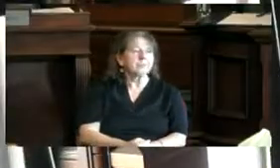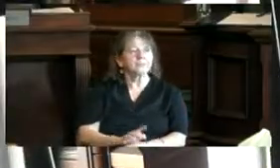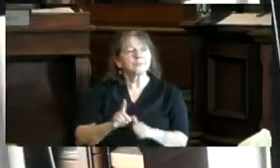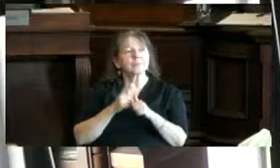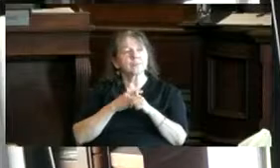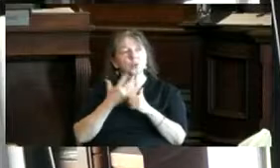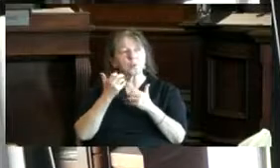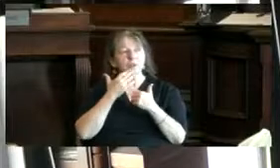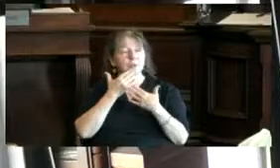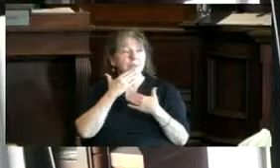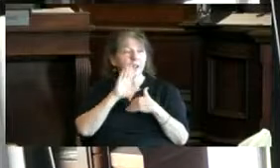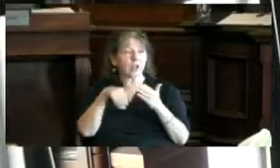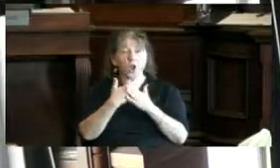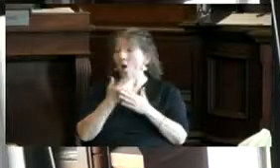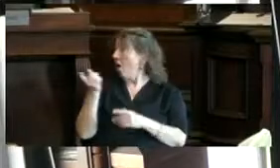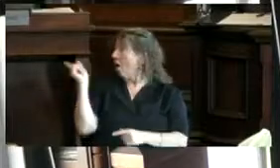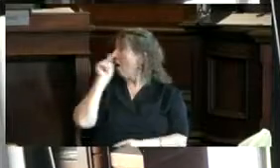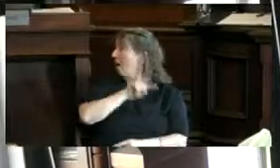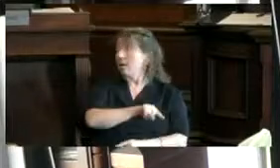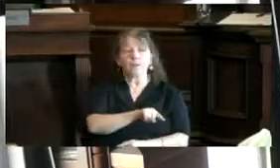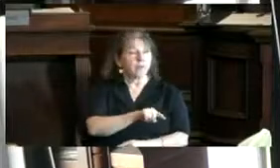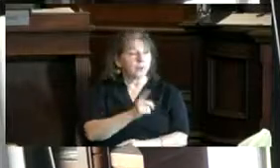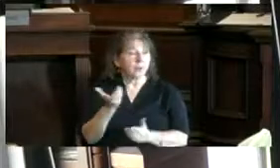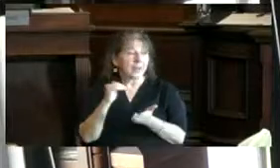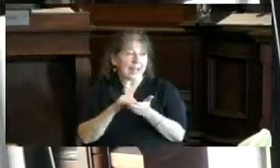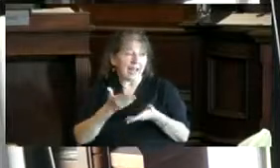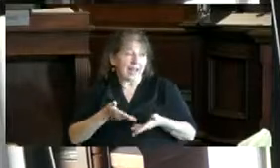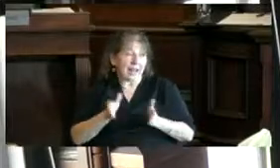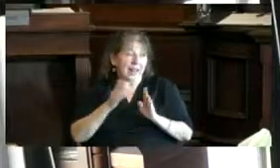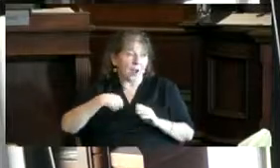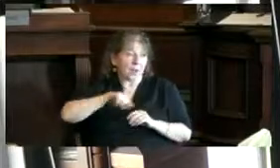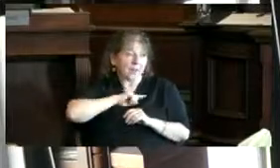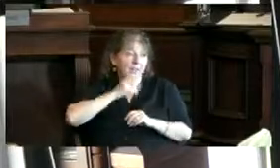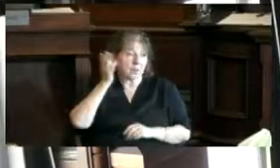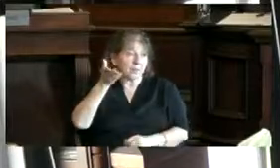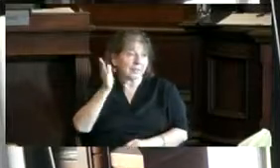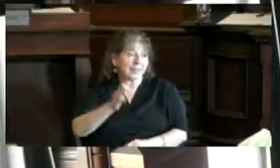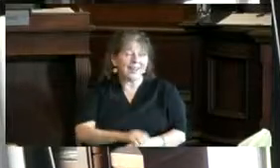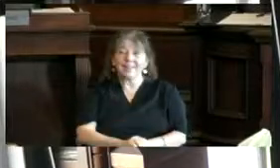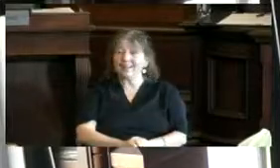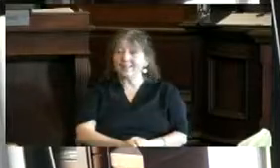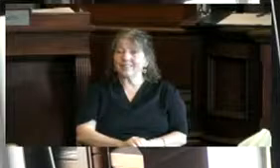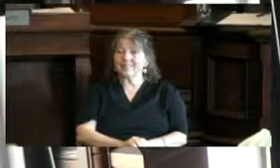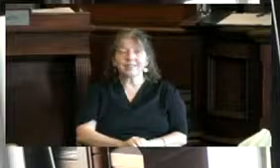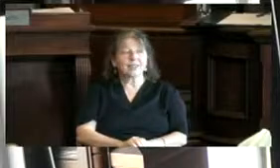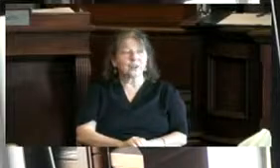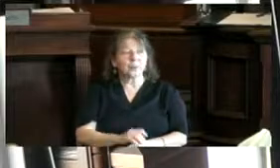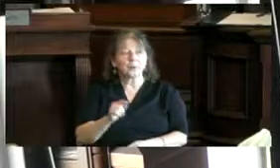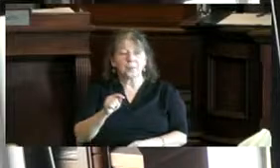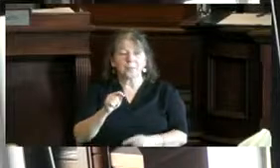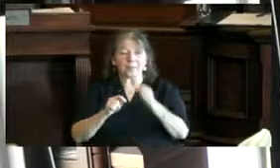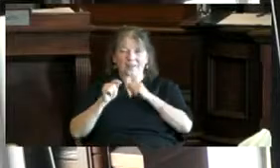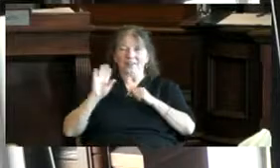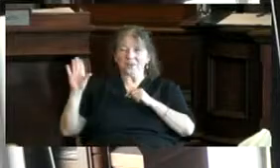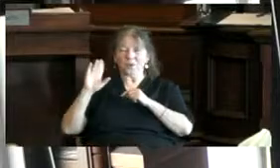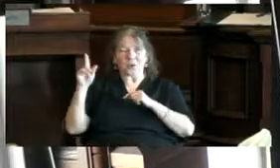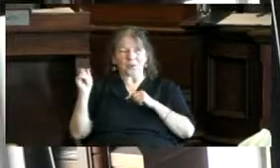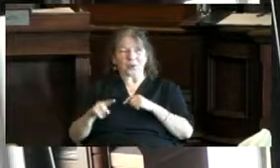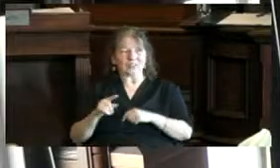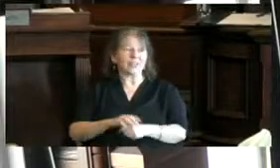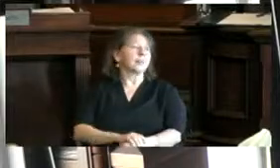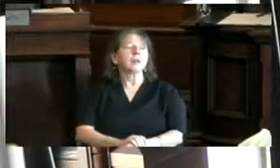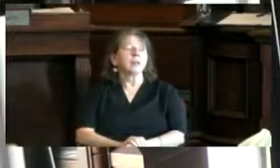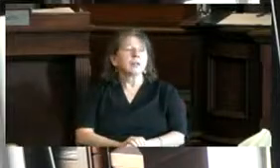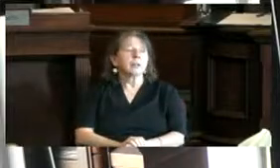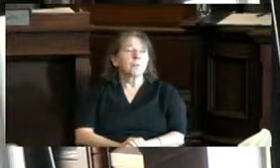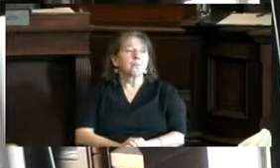the all the council members for, again, allowing us to present. I guess I'll take your question going backwards. So I think